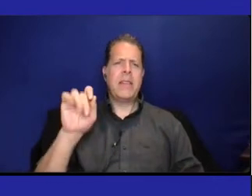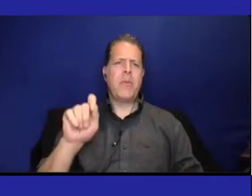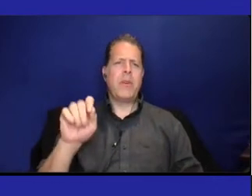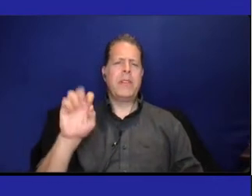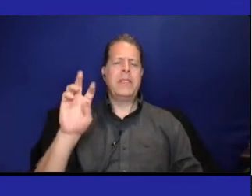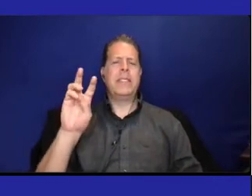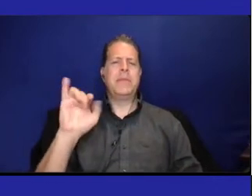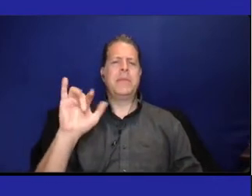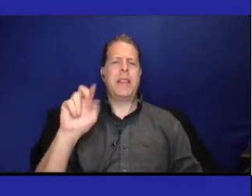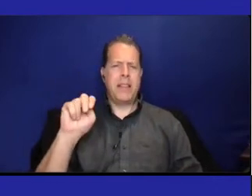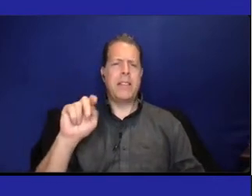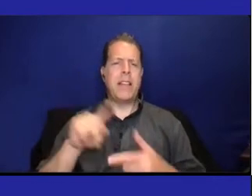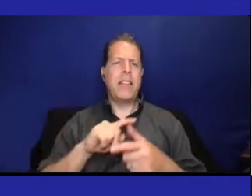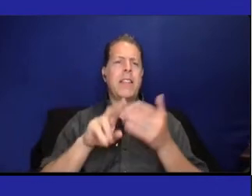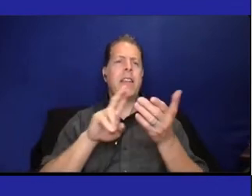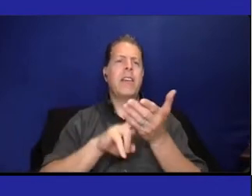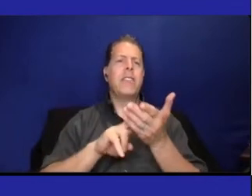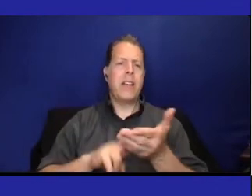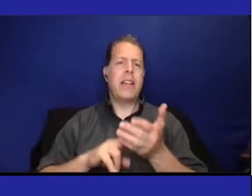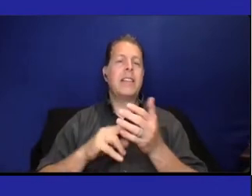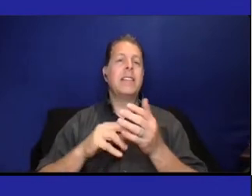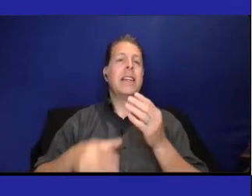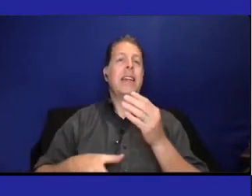contract extension